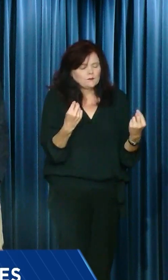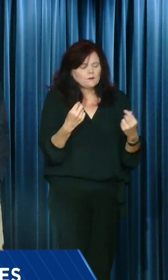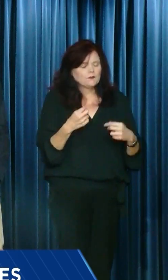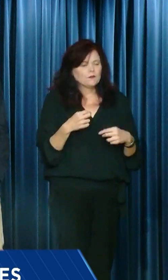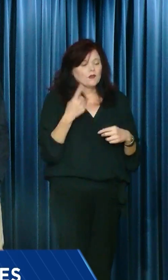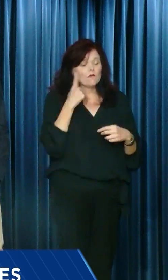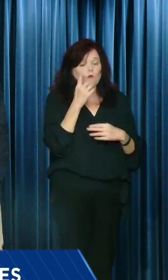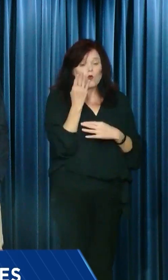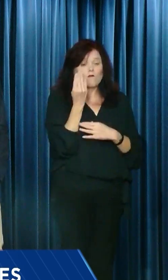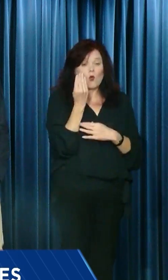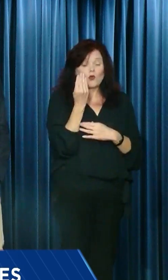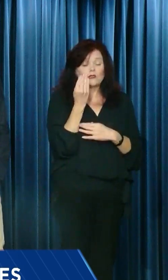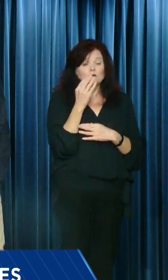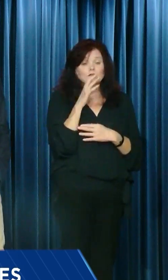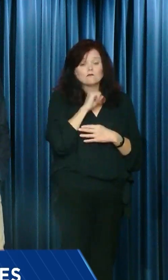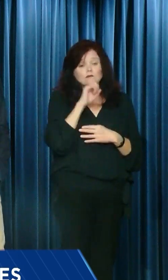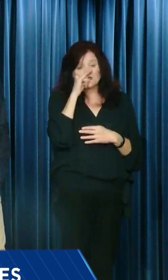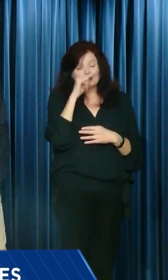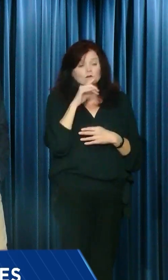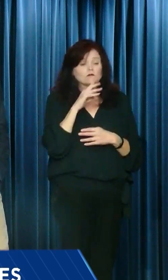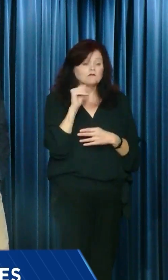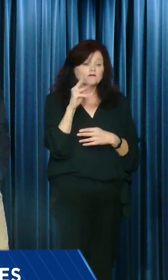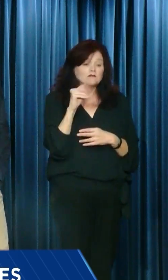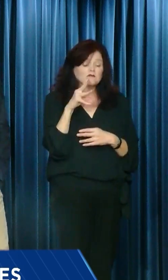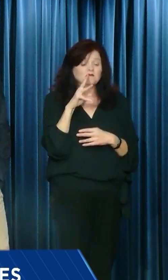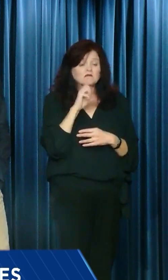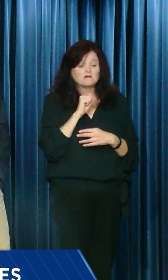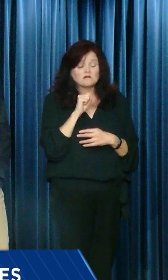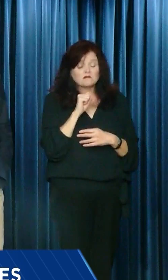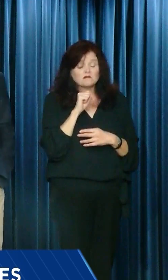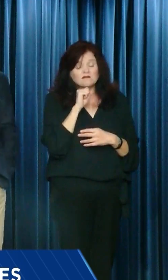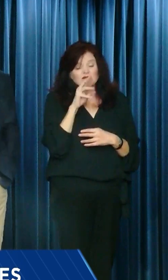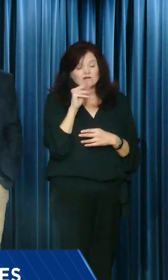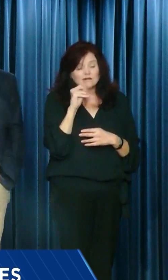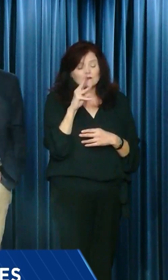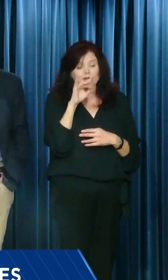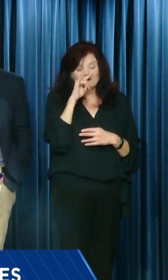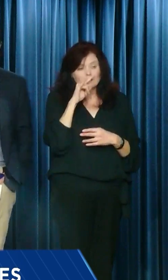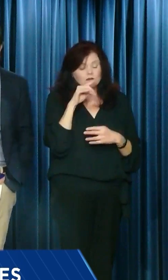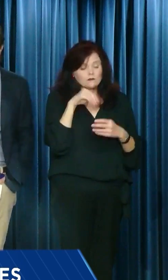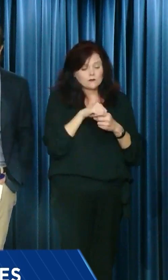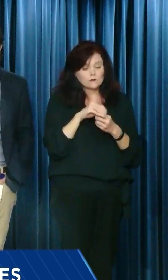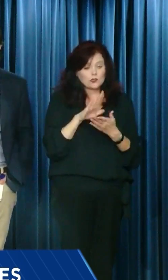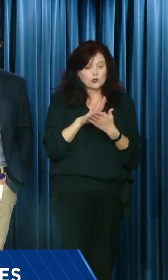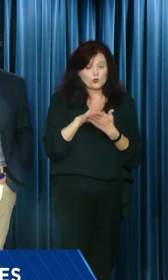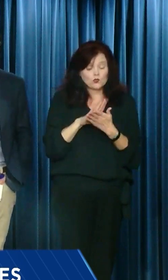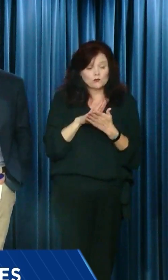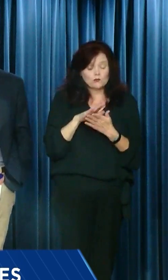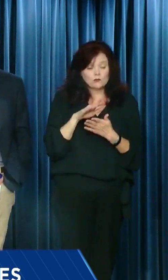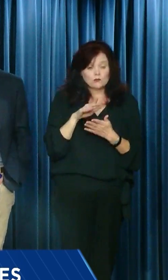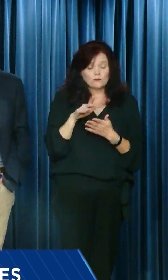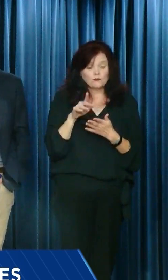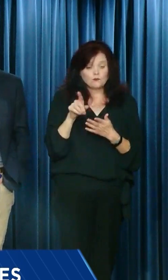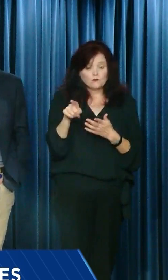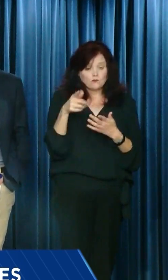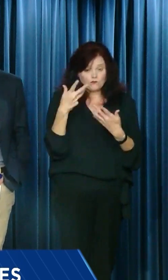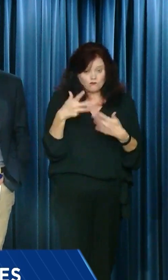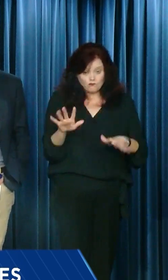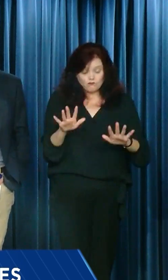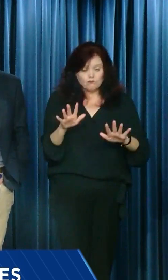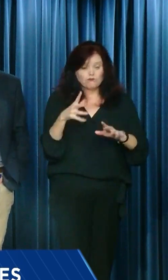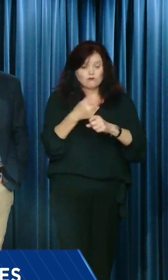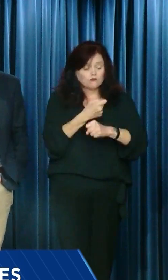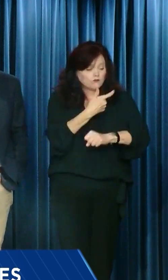for a 14-year-old kid or a 16-year-old kid that is in a school that has gone and